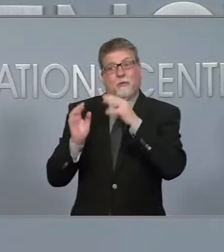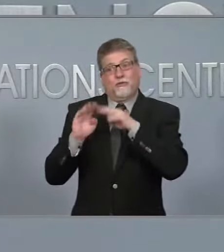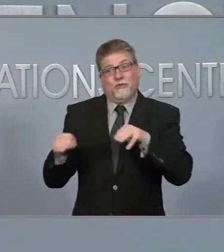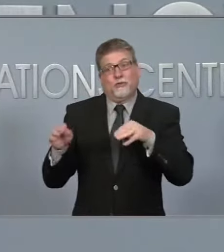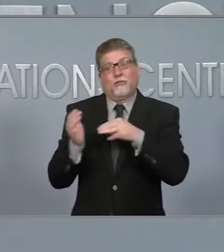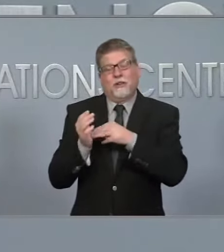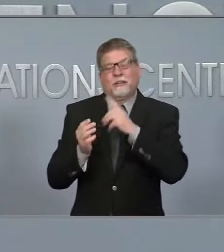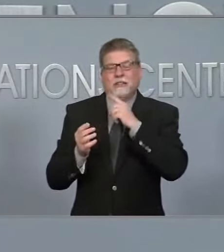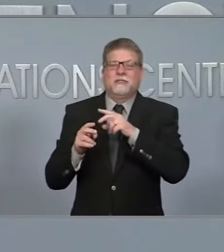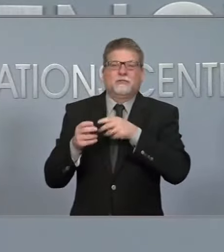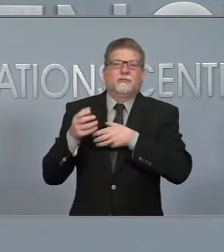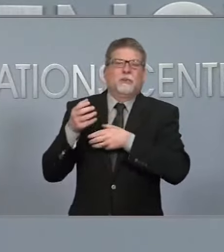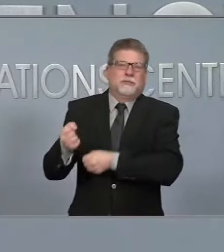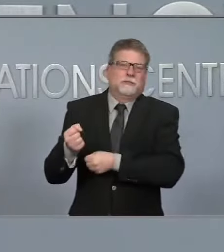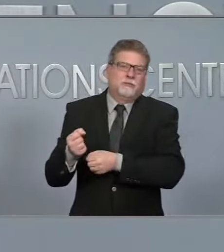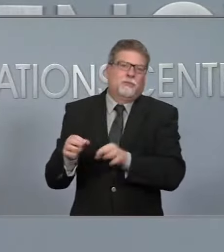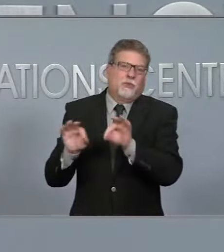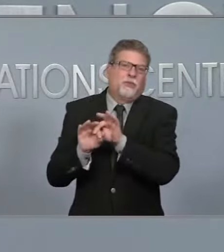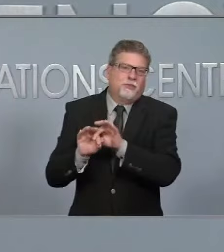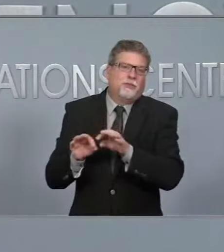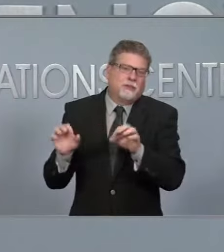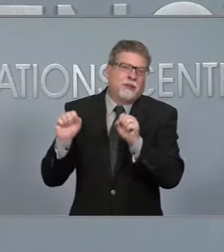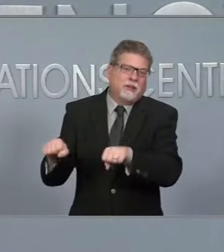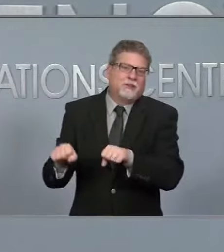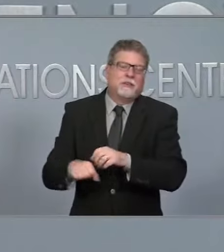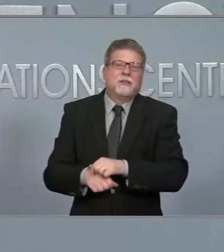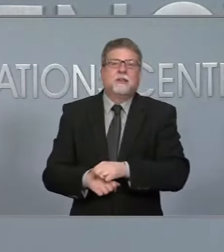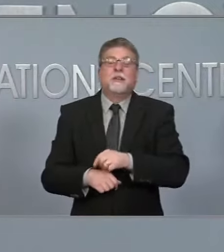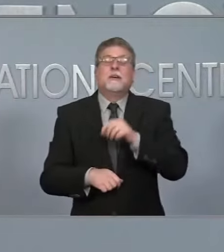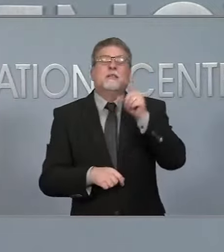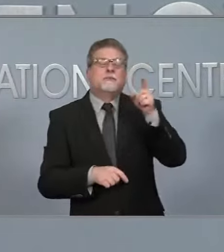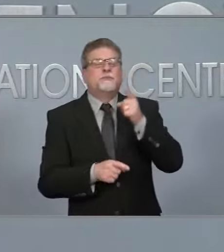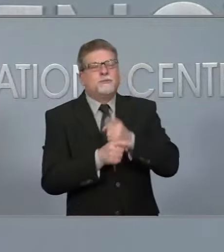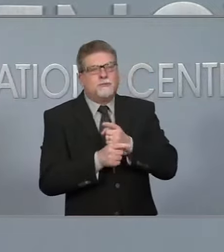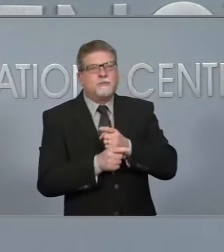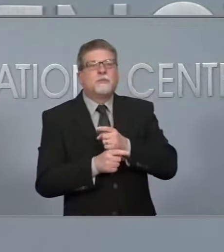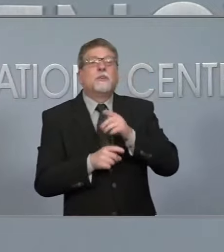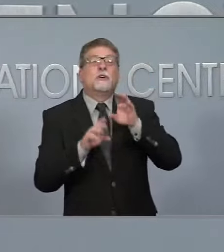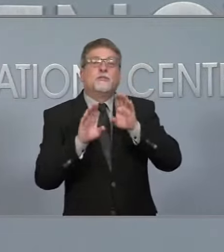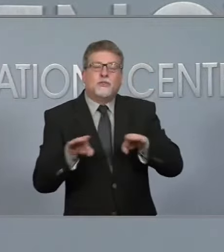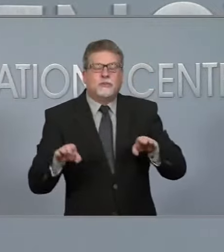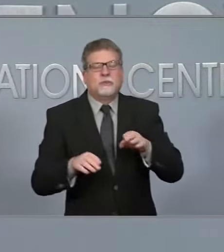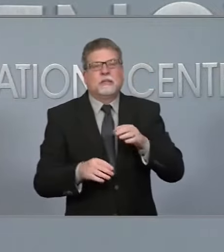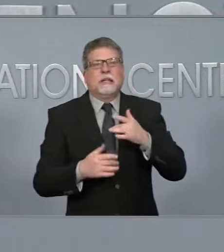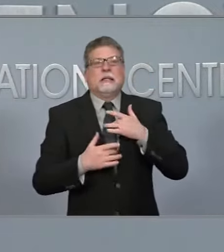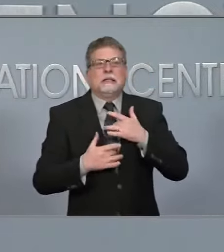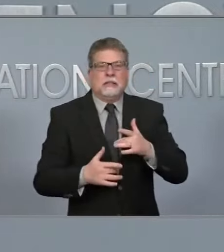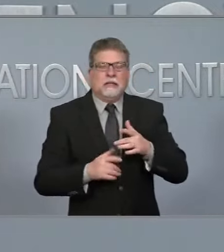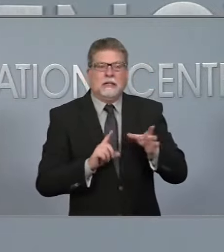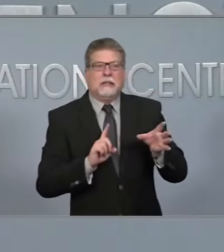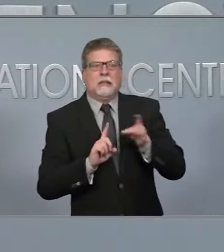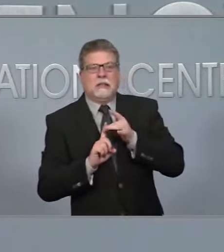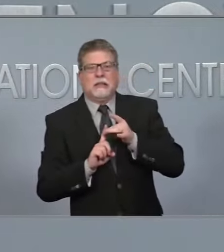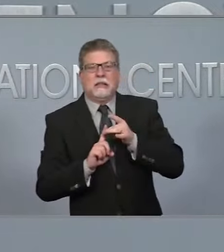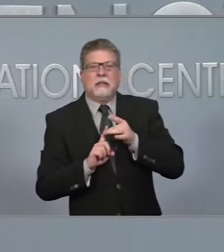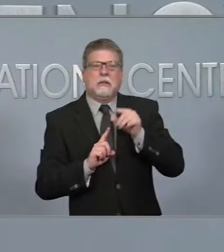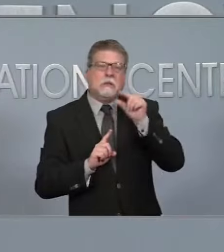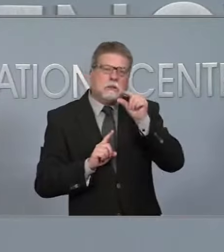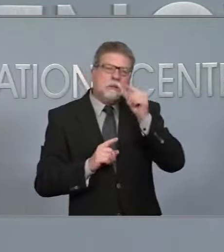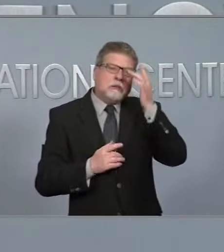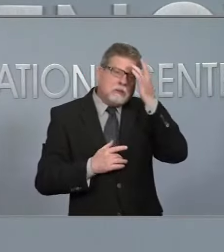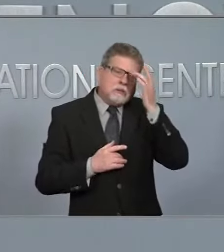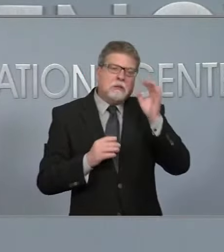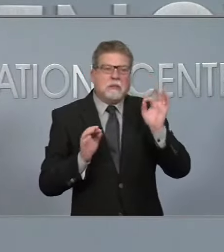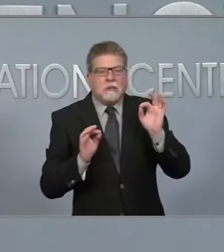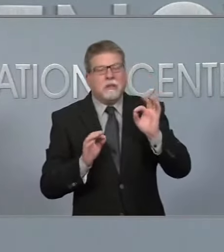group because we know while they have lower risk of severe illness, that does occur from time to time, and certainly we are also seeing other impacts like